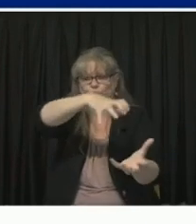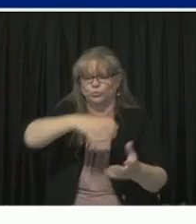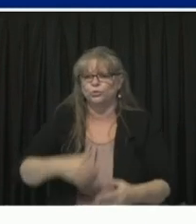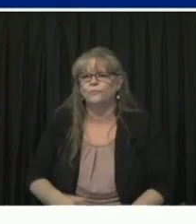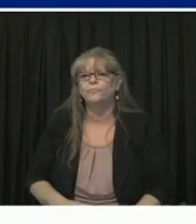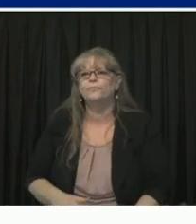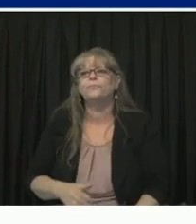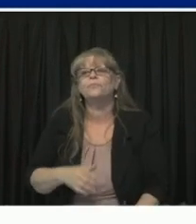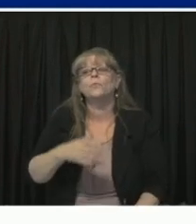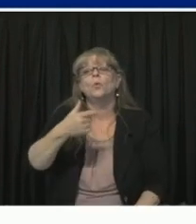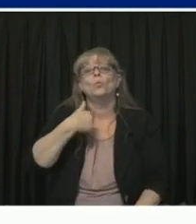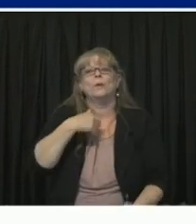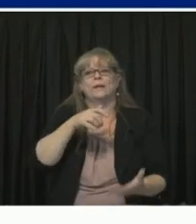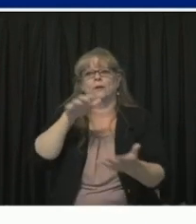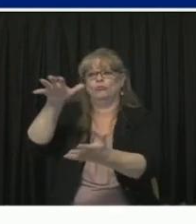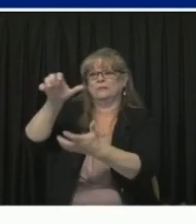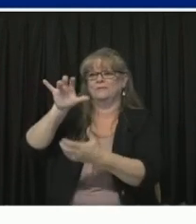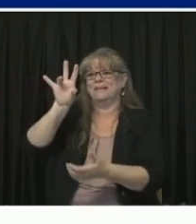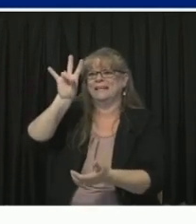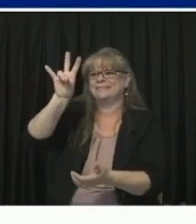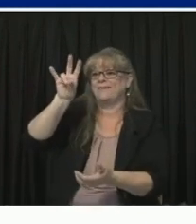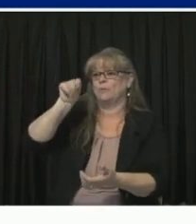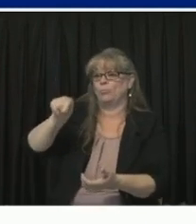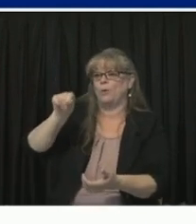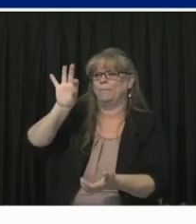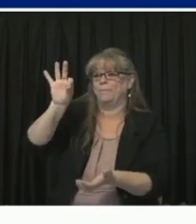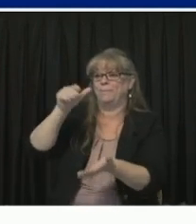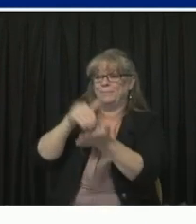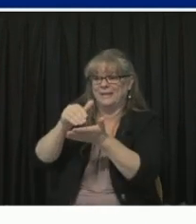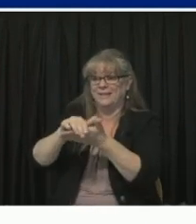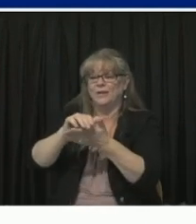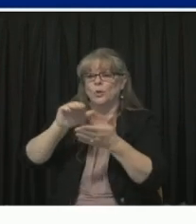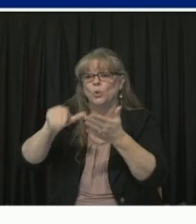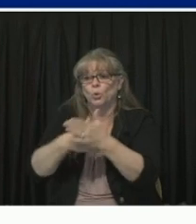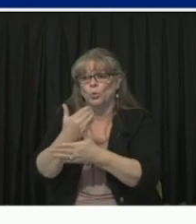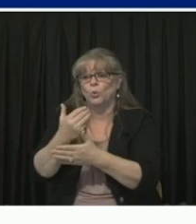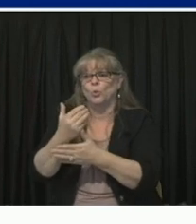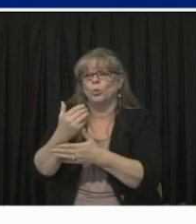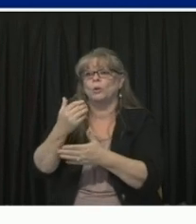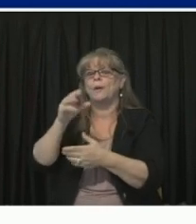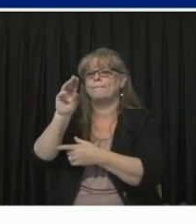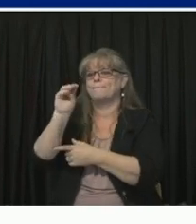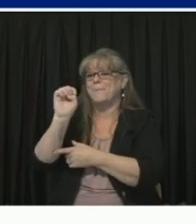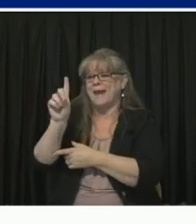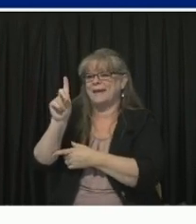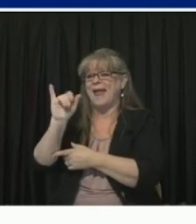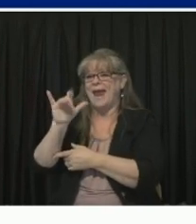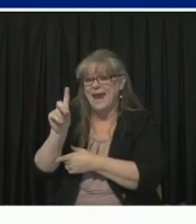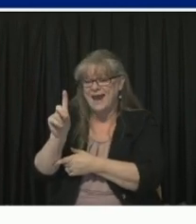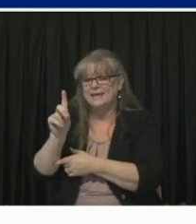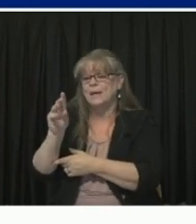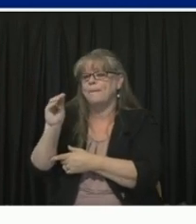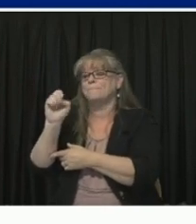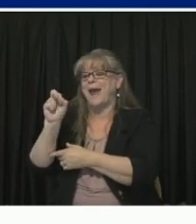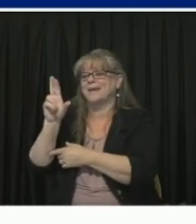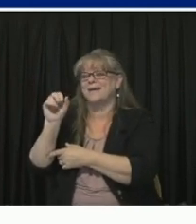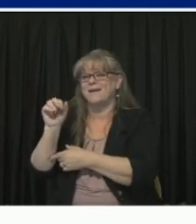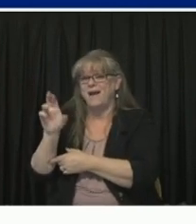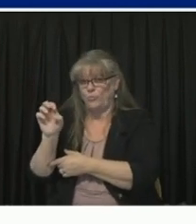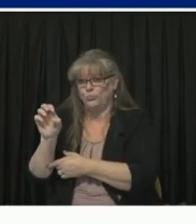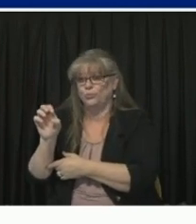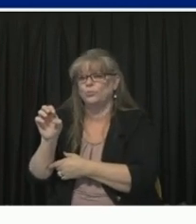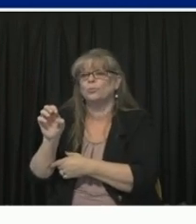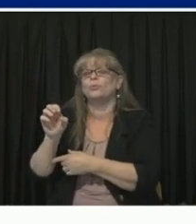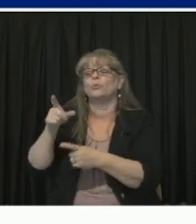million from Centers for Medicare and Medicaid Services, CMS. That's for our e-health innovation. That'll help Colorado develop even